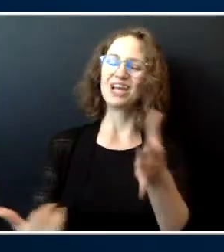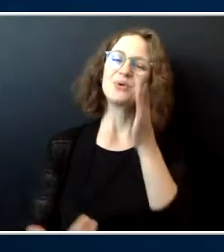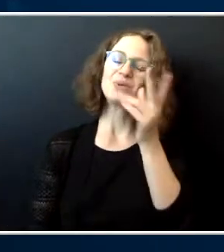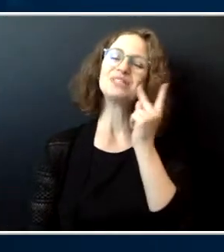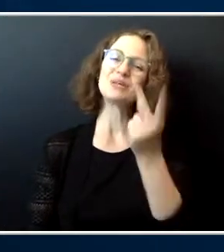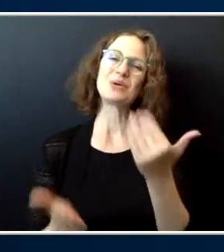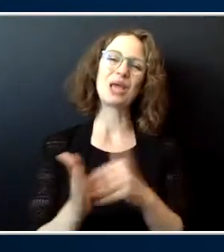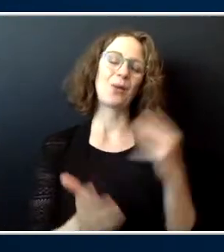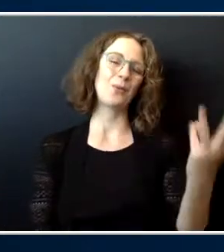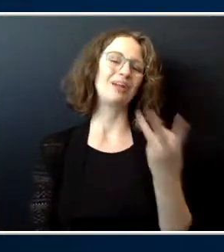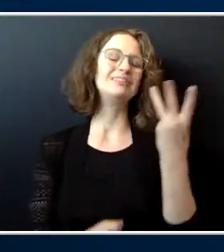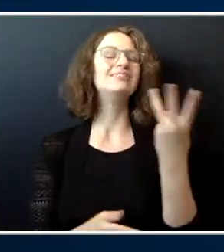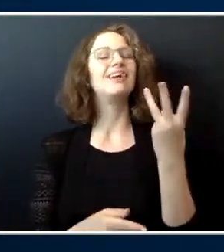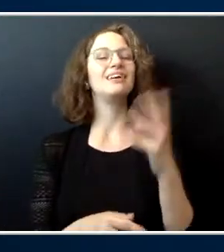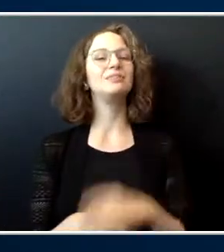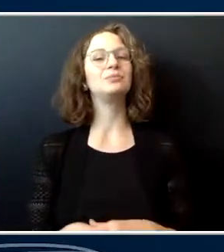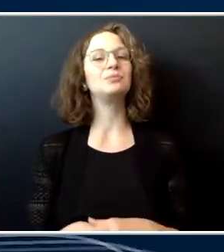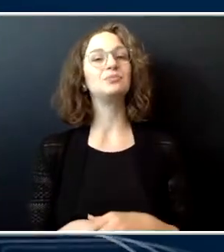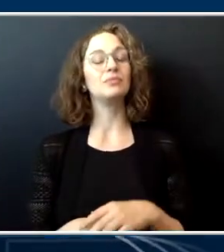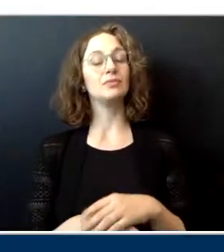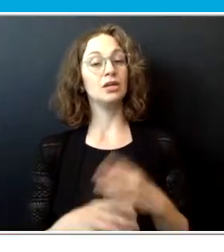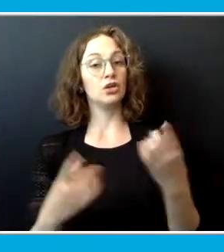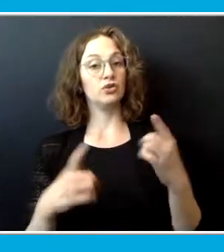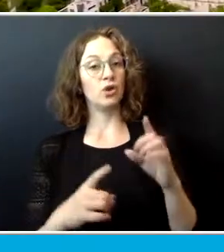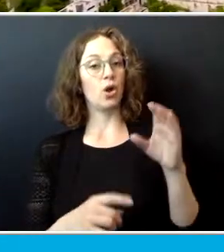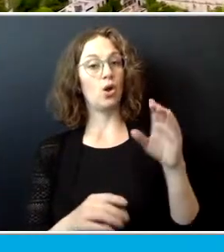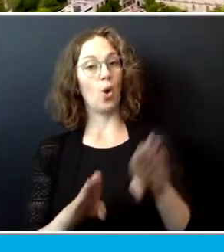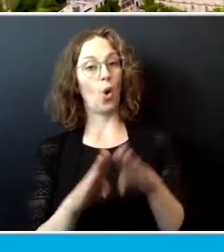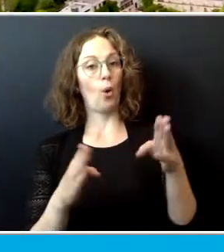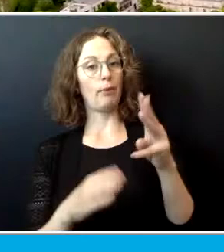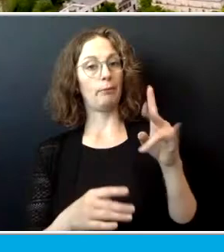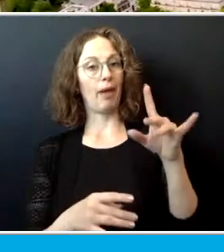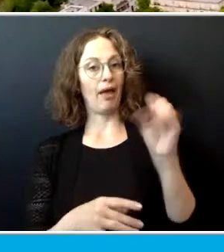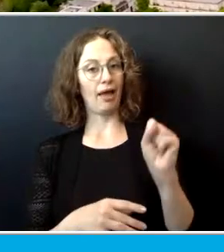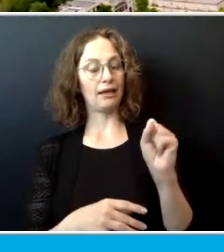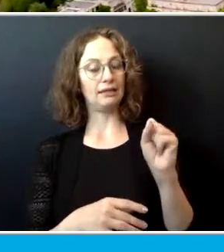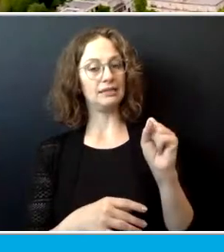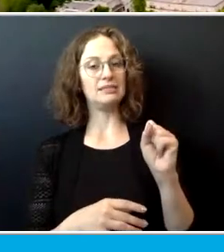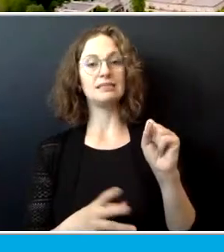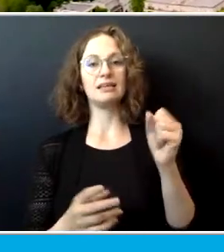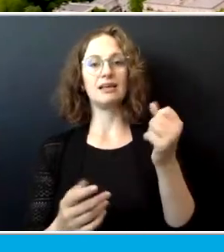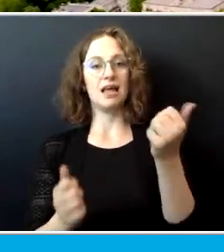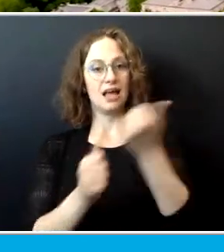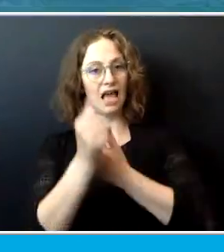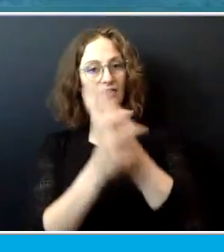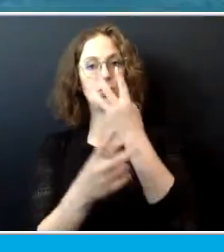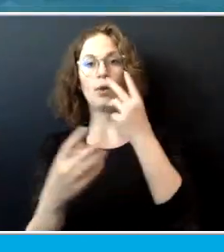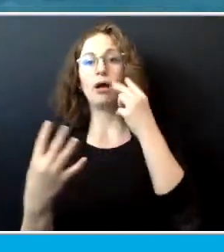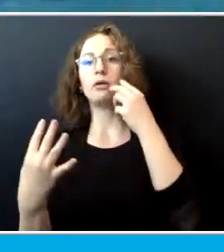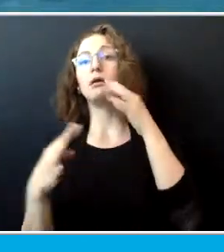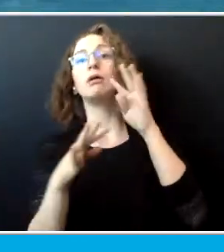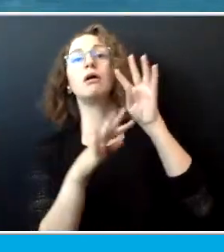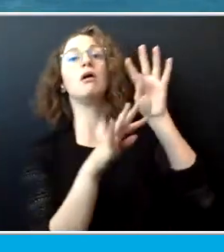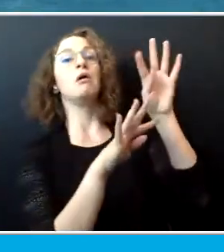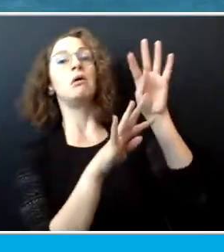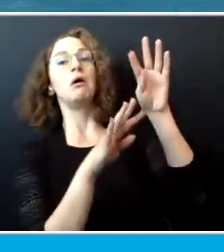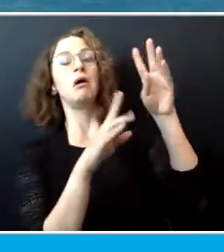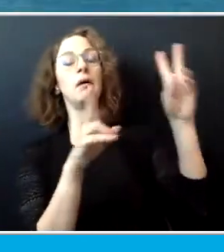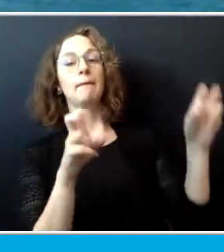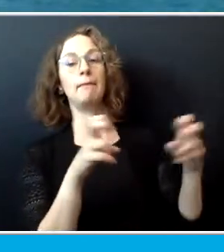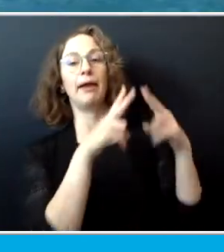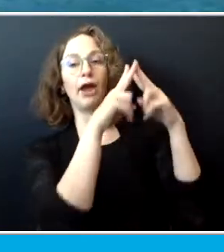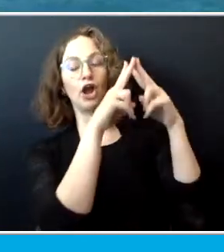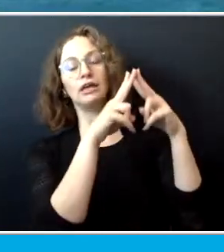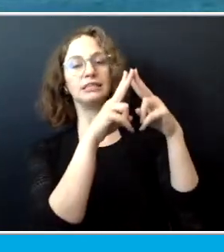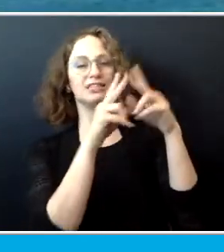Coming up Wednesday on Open Mics with Dr. Stites. As all eyes turn to Paris for the Summer Olympics, we explore expert